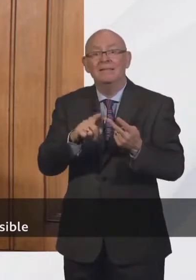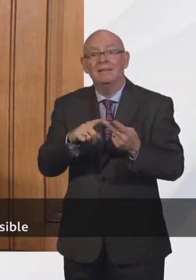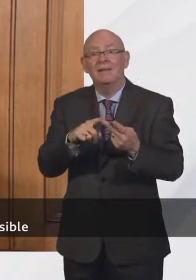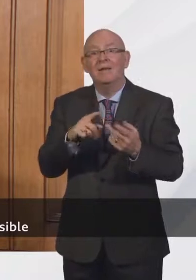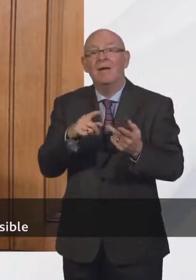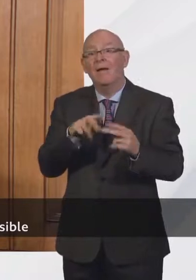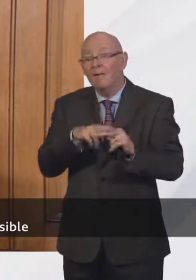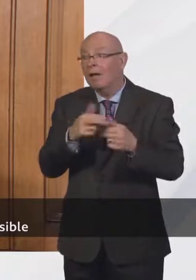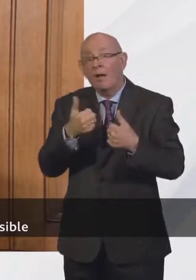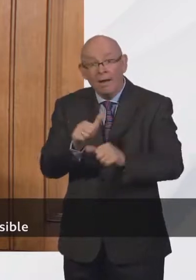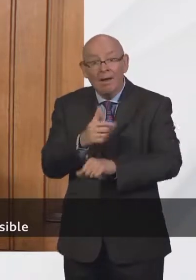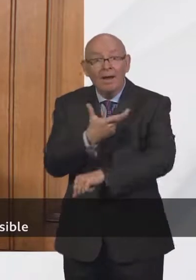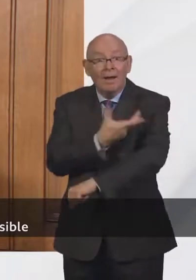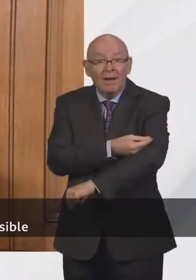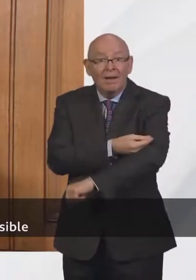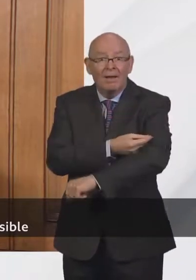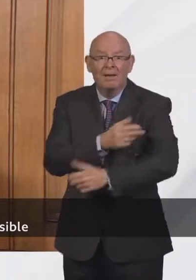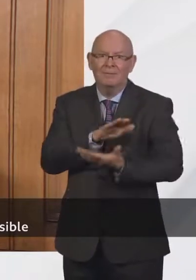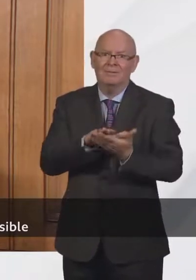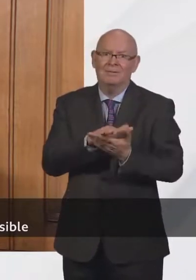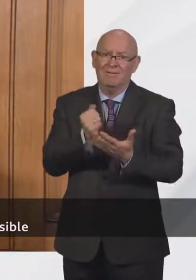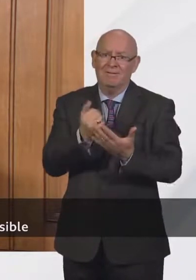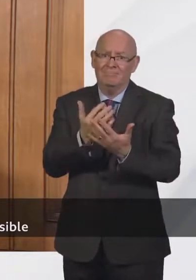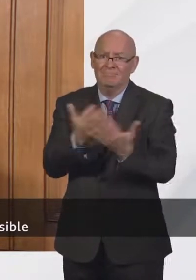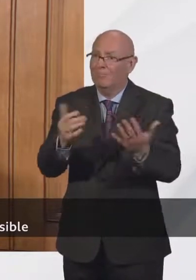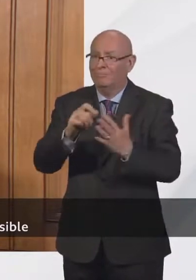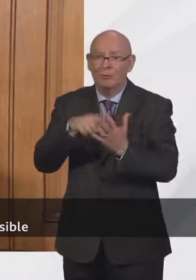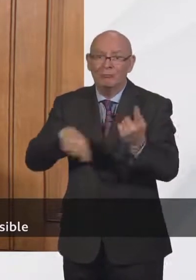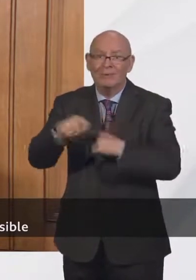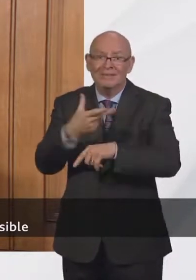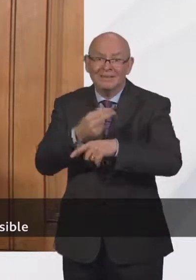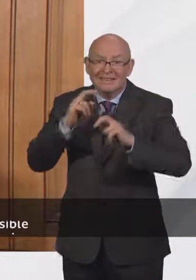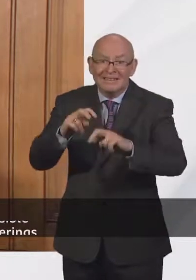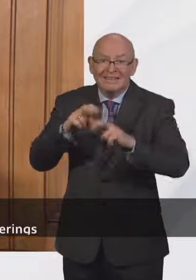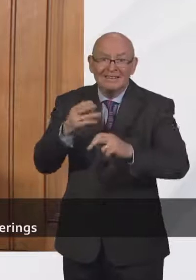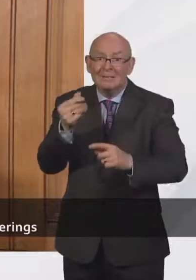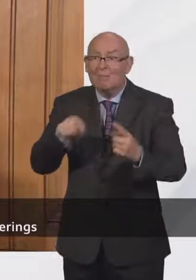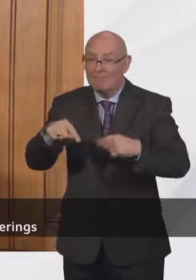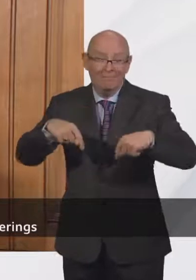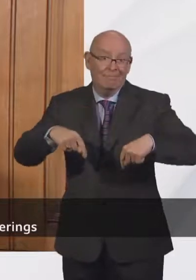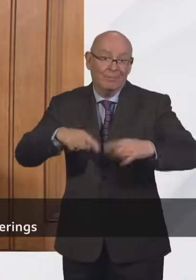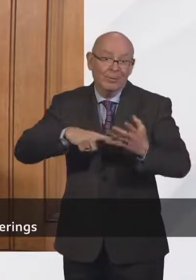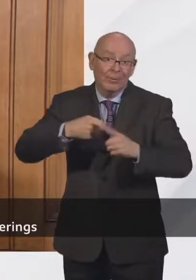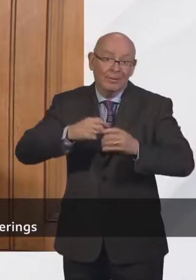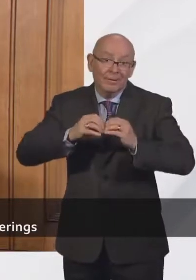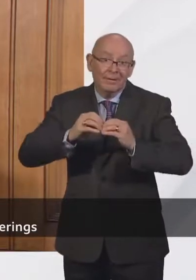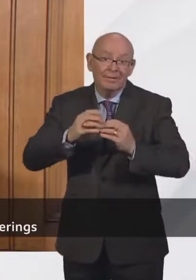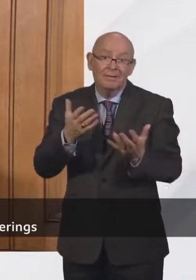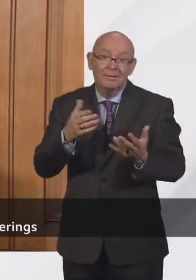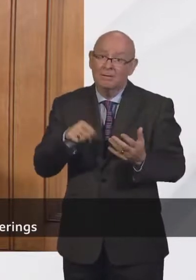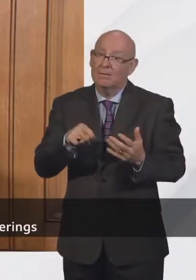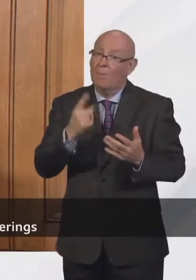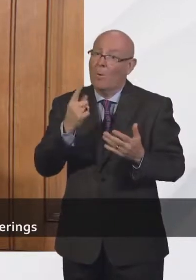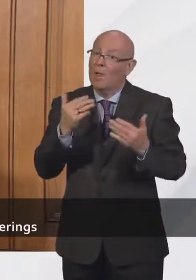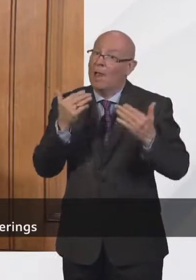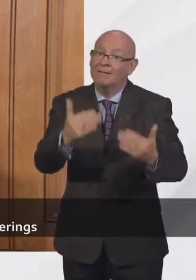one of them winning, but there are lots of them out there. So you'd be, I think, moderately optimistic that one of them will give something,